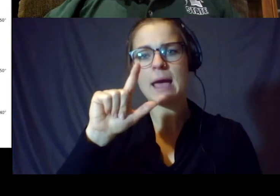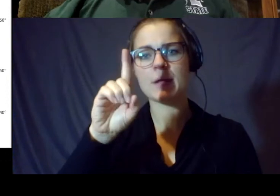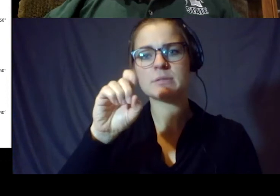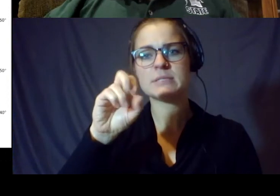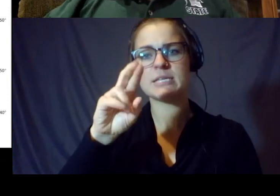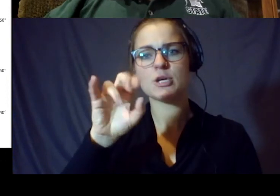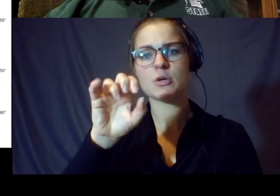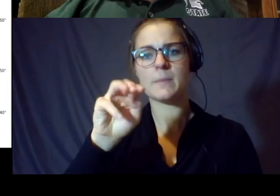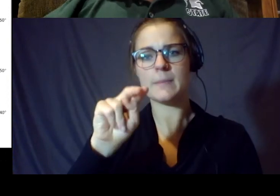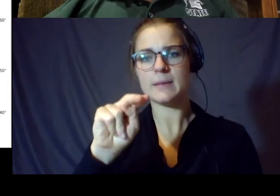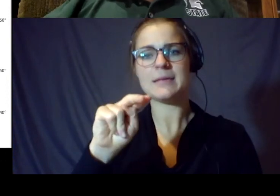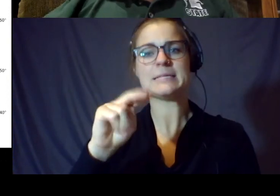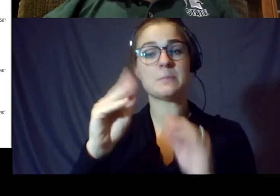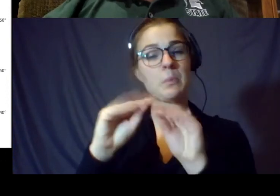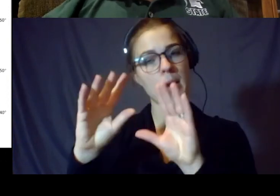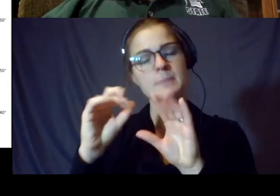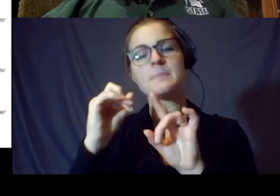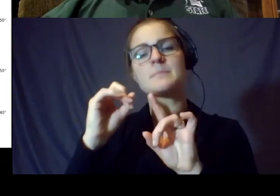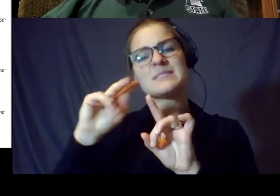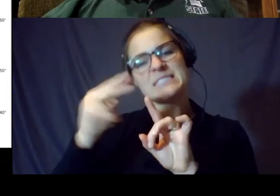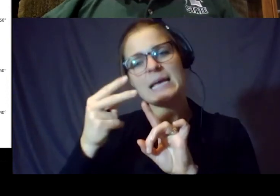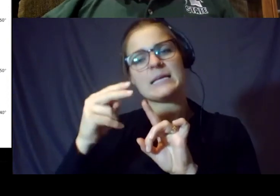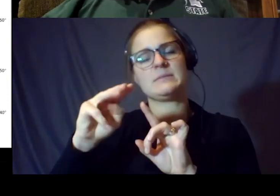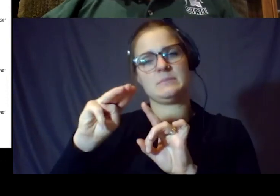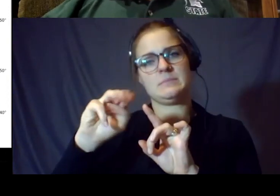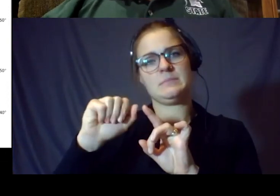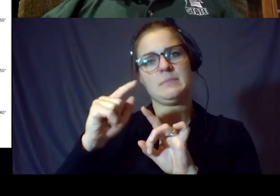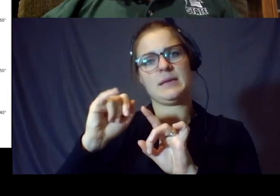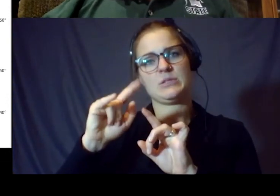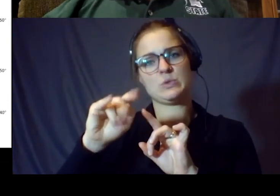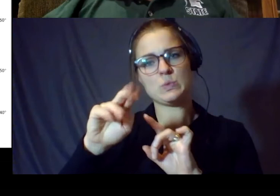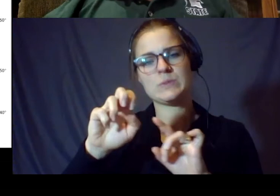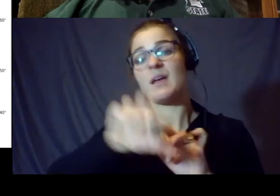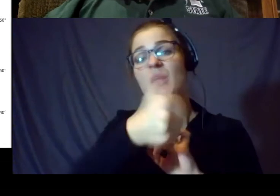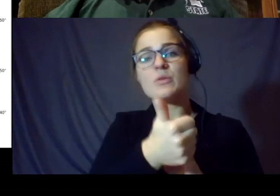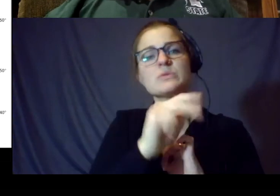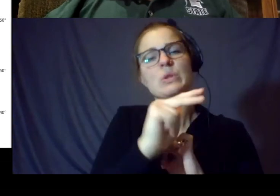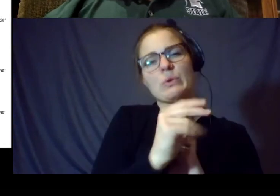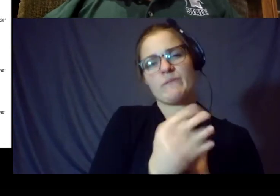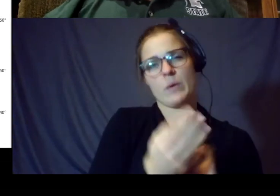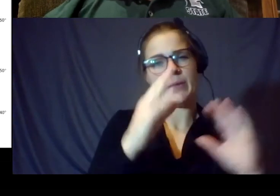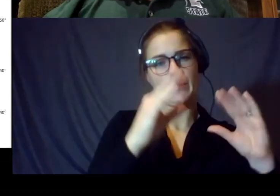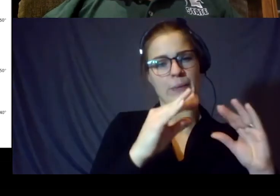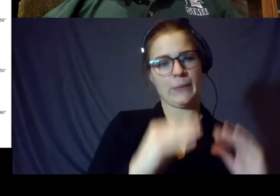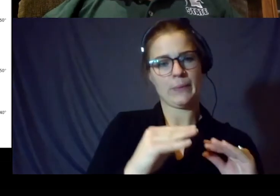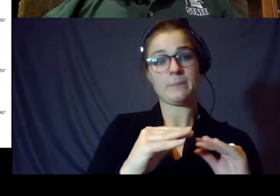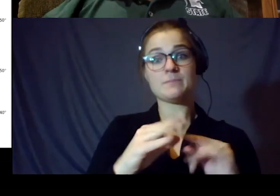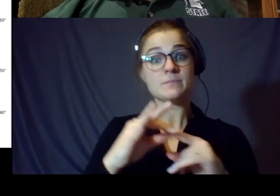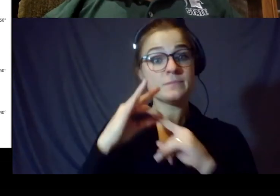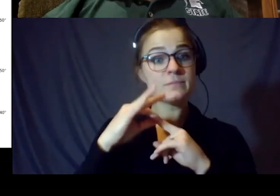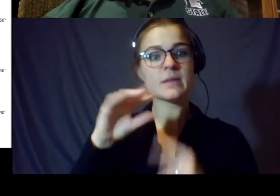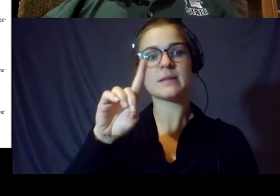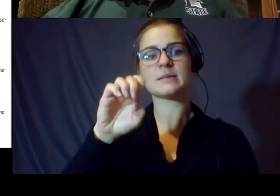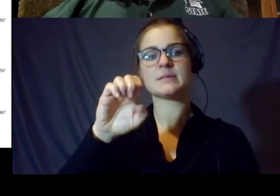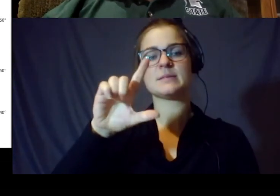barely. The rest are third or fourth magnitude. What's special here? Delta Cephei,